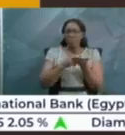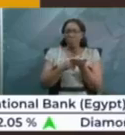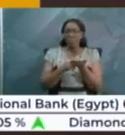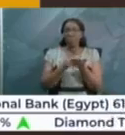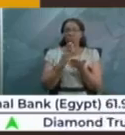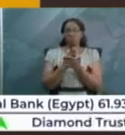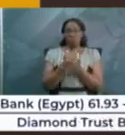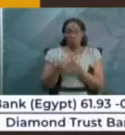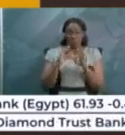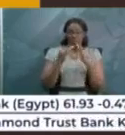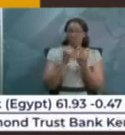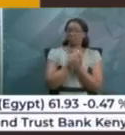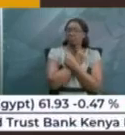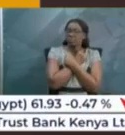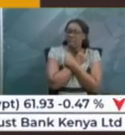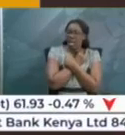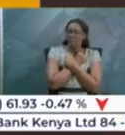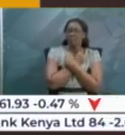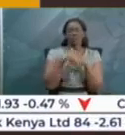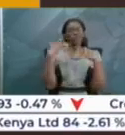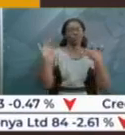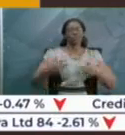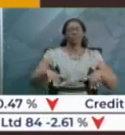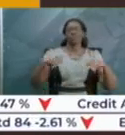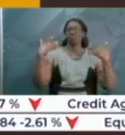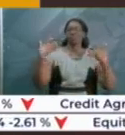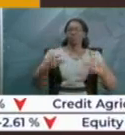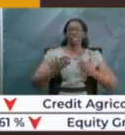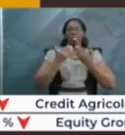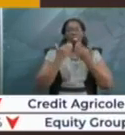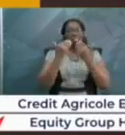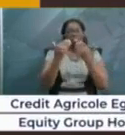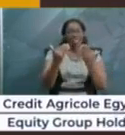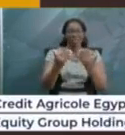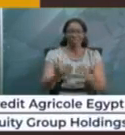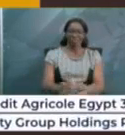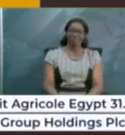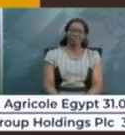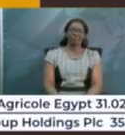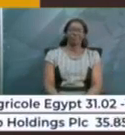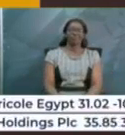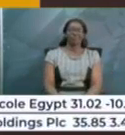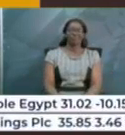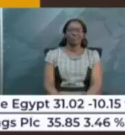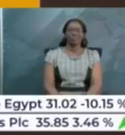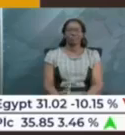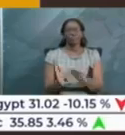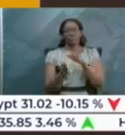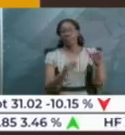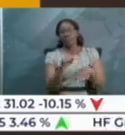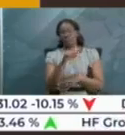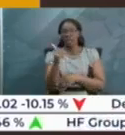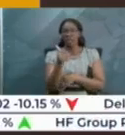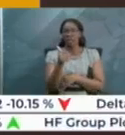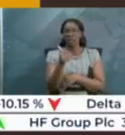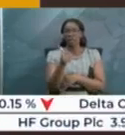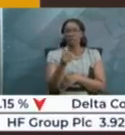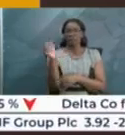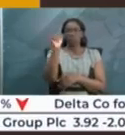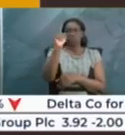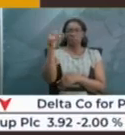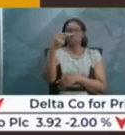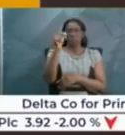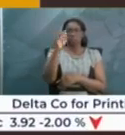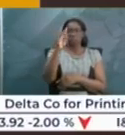and I love it. It is amazing. Thank you, SOKO. Wonderful, right? Another one also from Shaban from State House